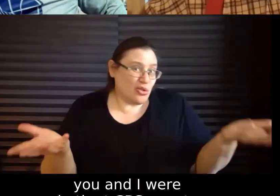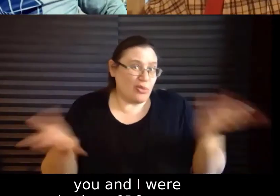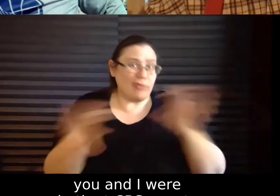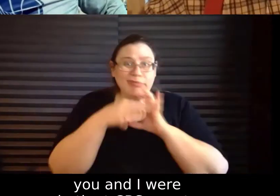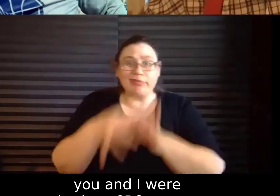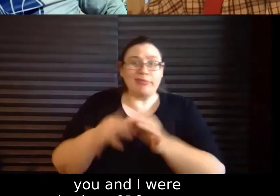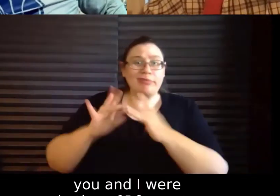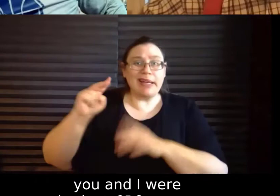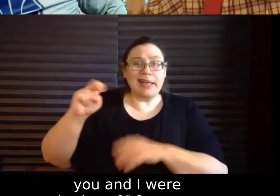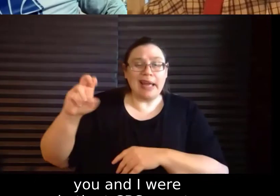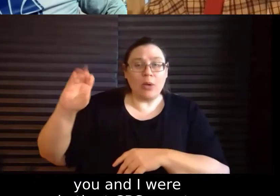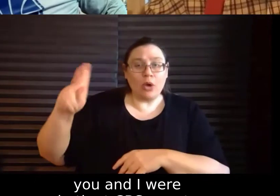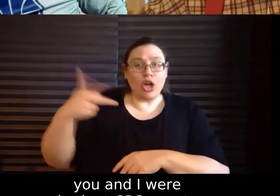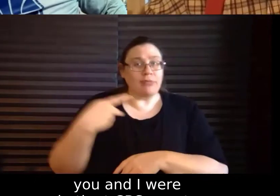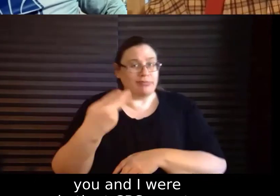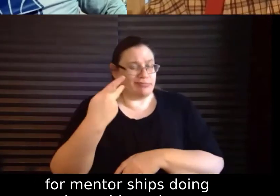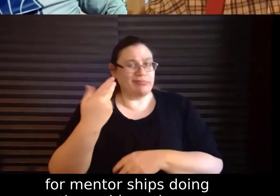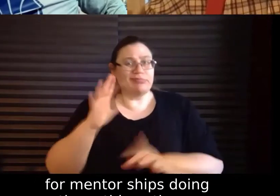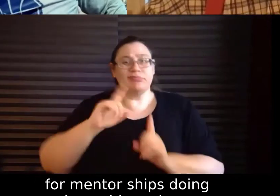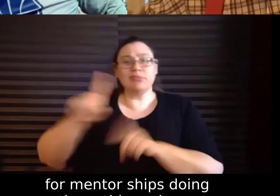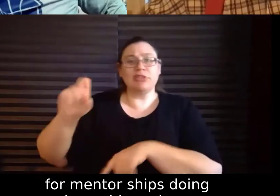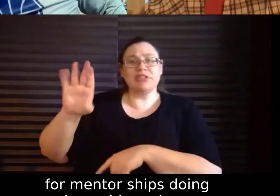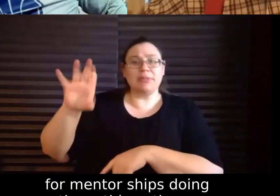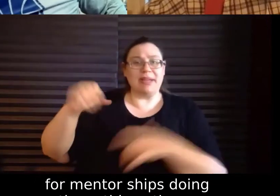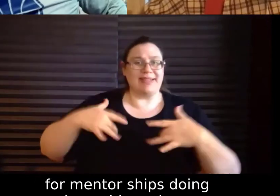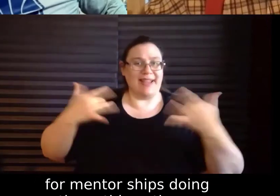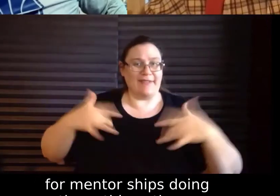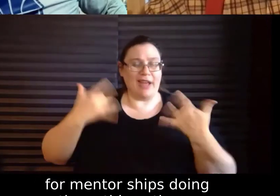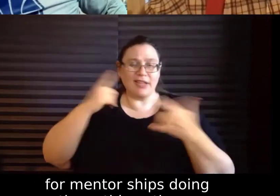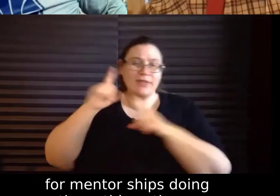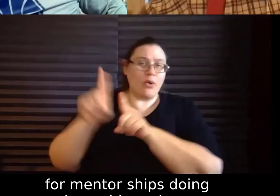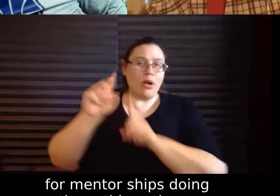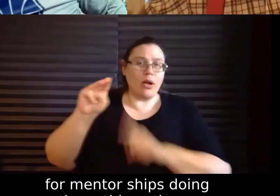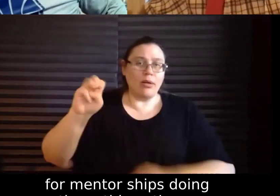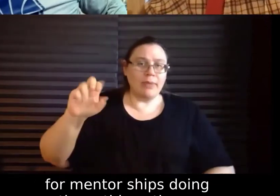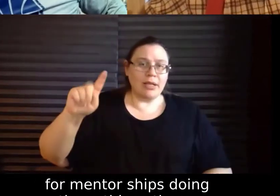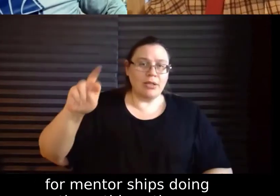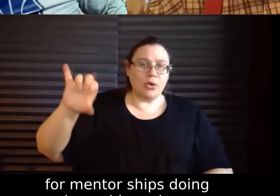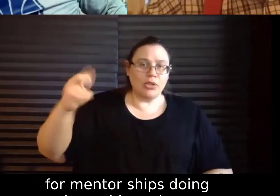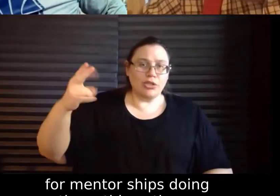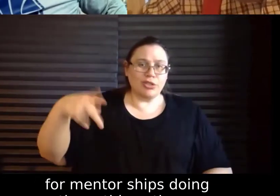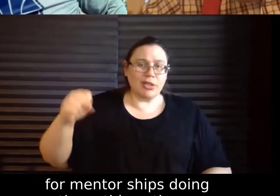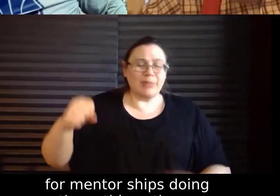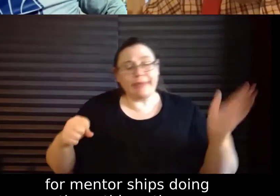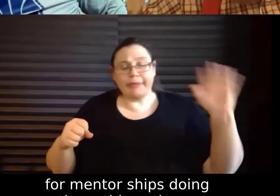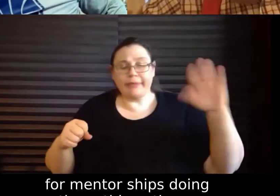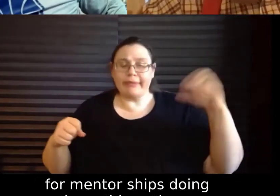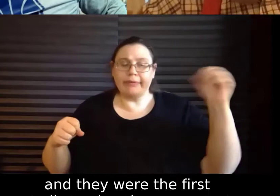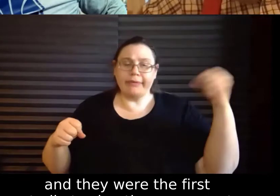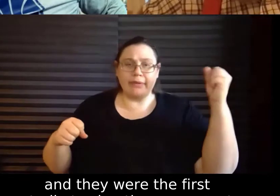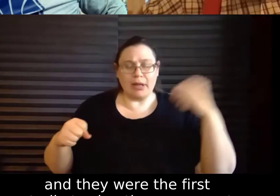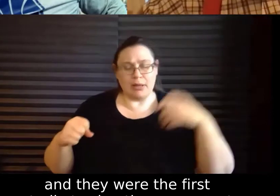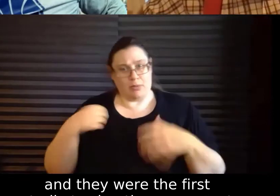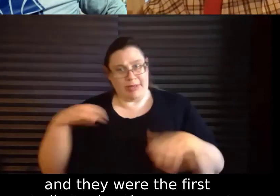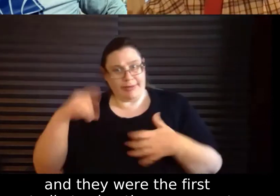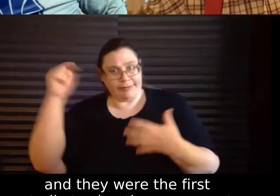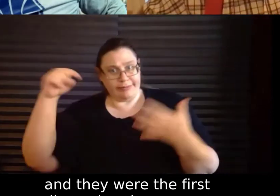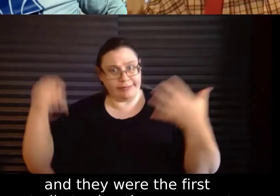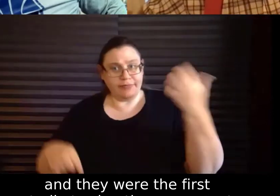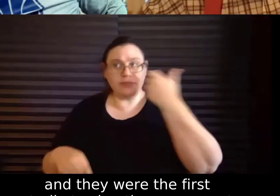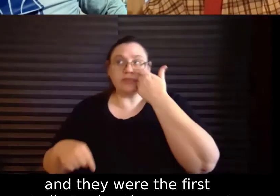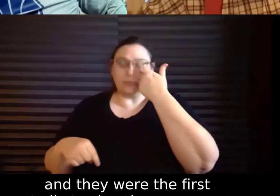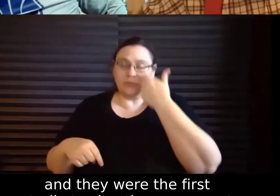You and I were both at CBS events for mentorships and doing those kinds of things there, and they